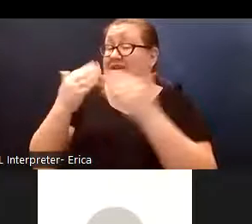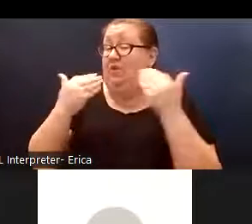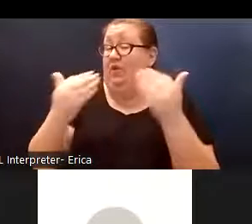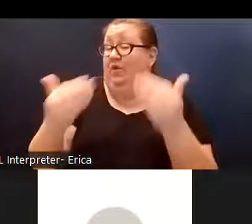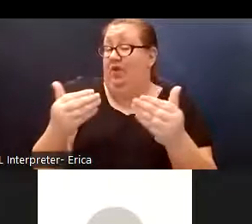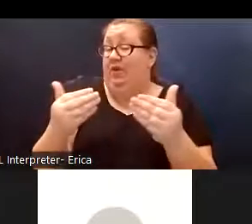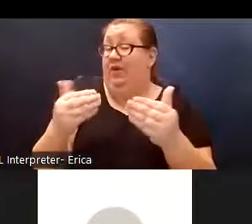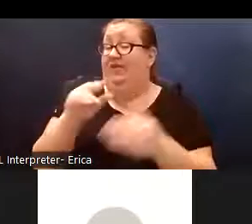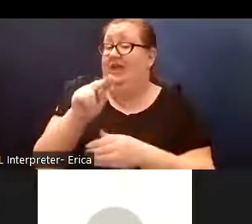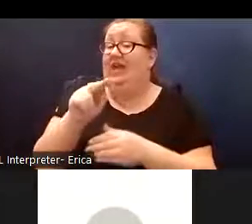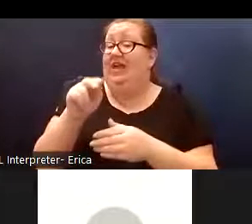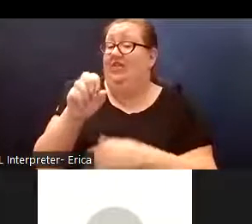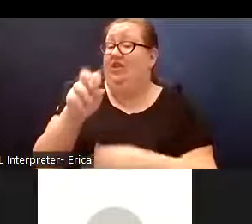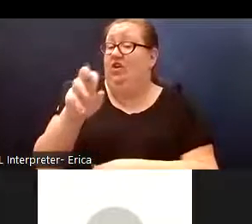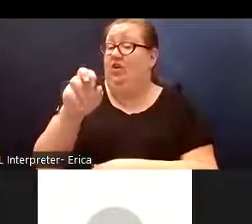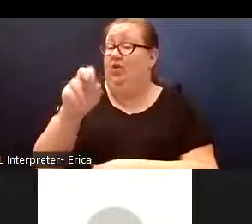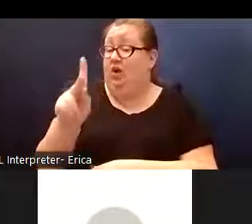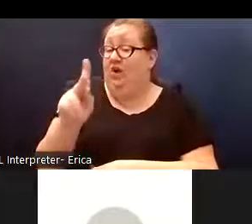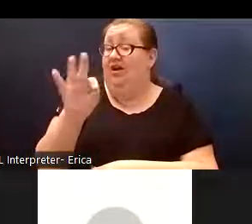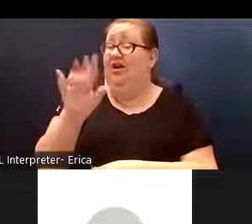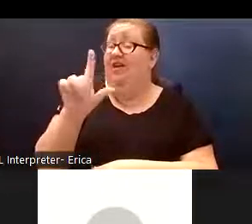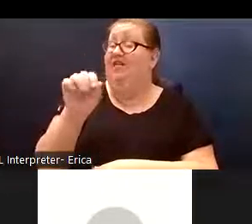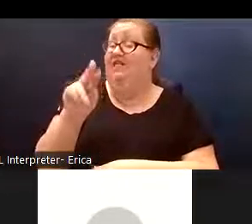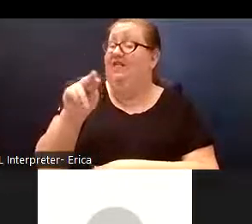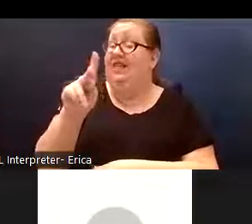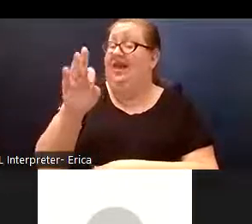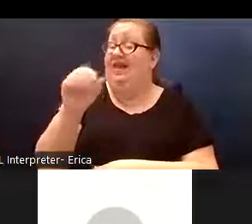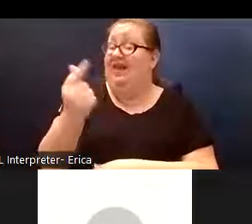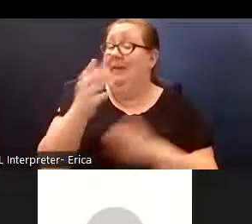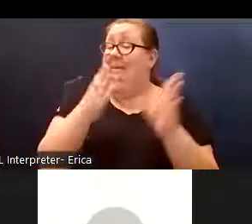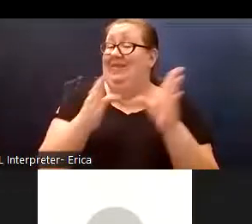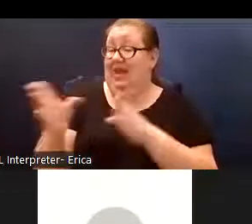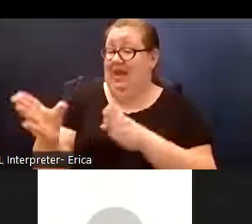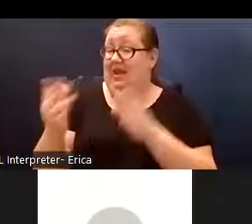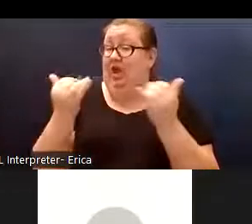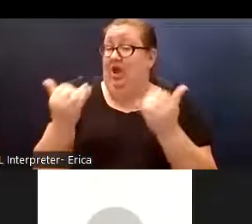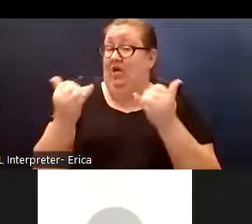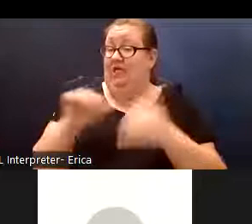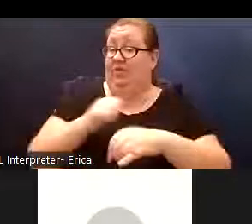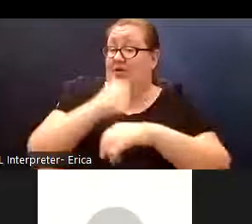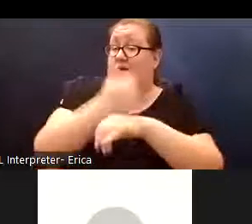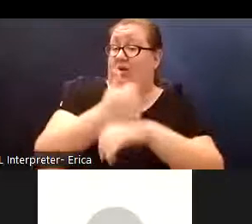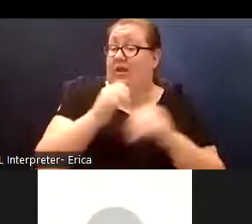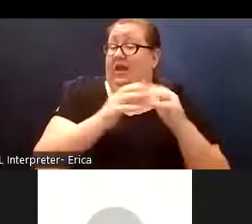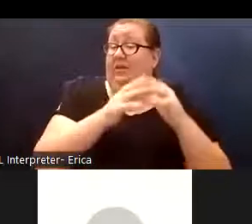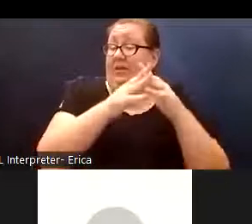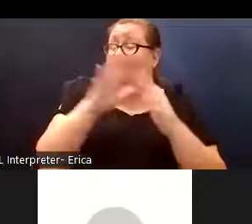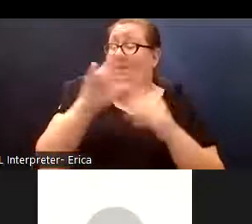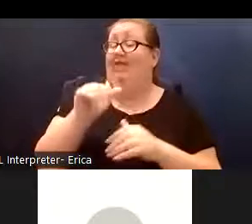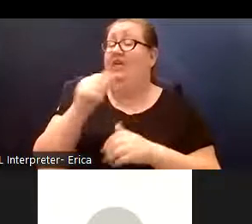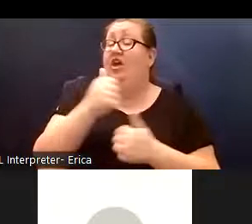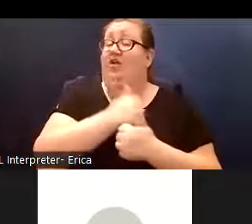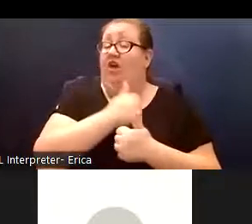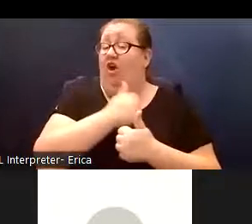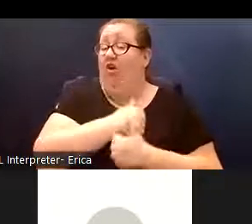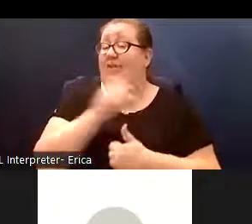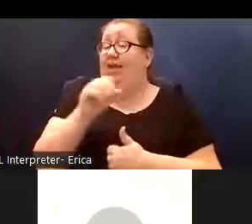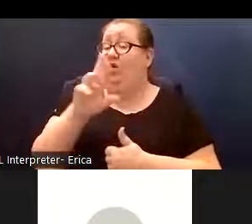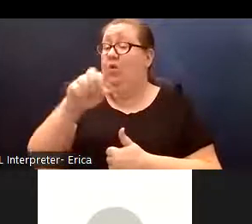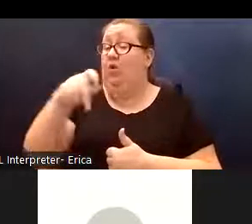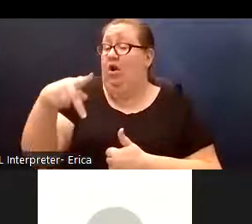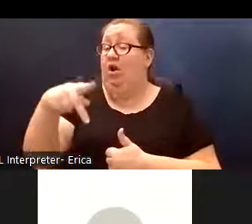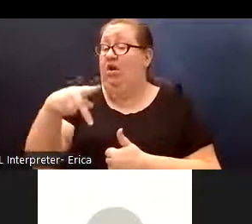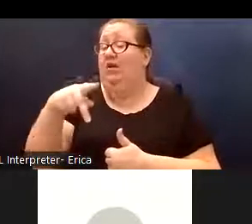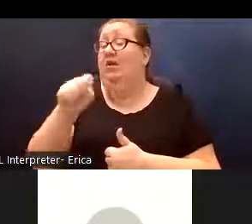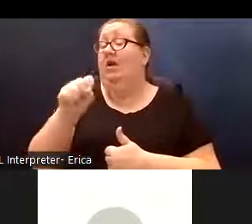Newark flanking plan, which is currently being implemented by the Army Corps of Engineers. So this actually starts